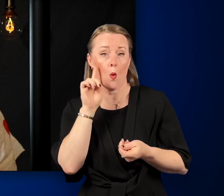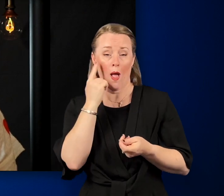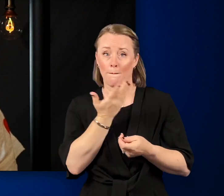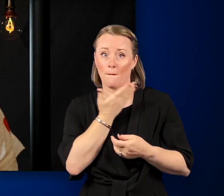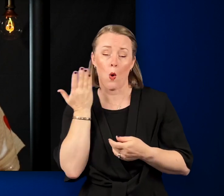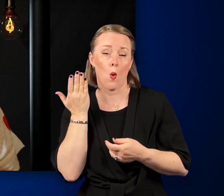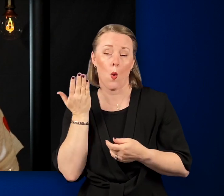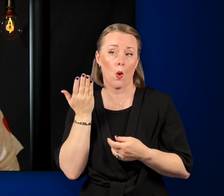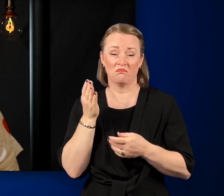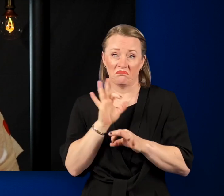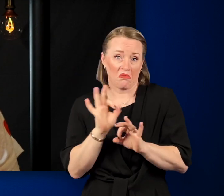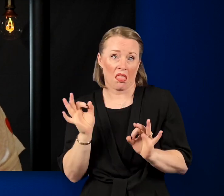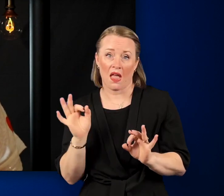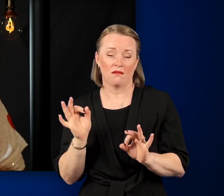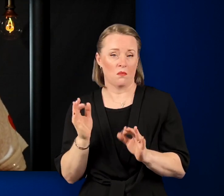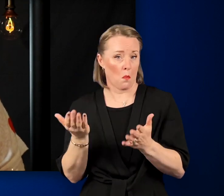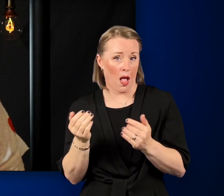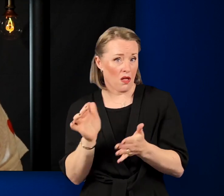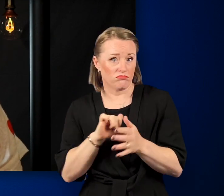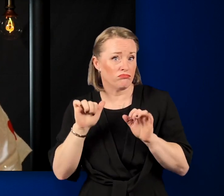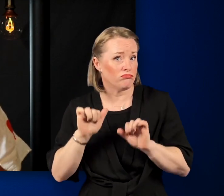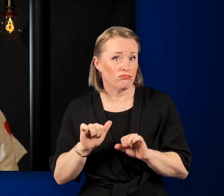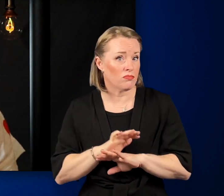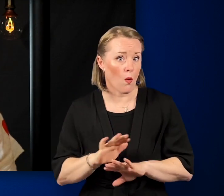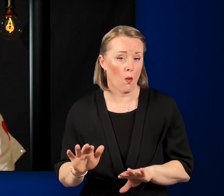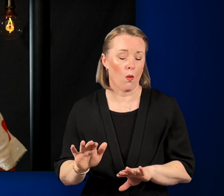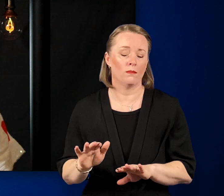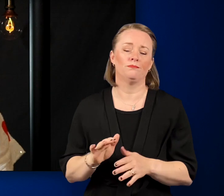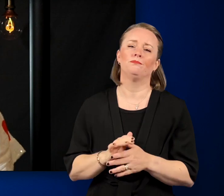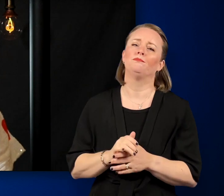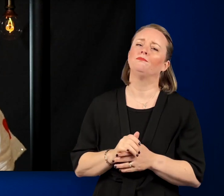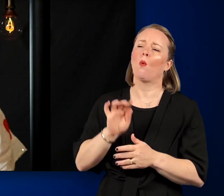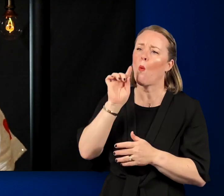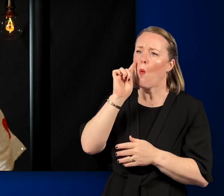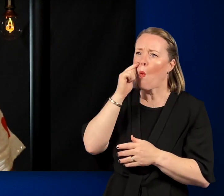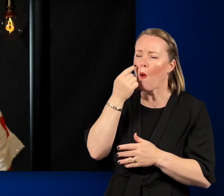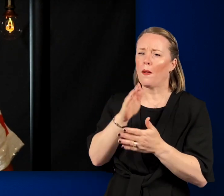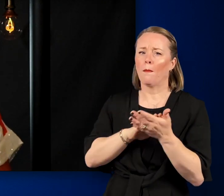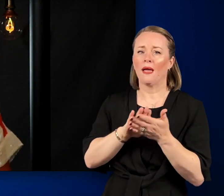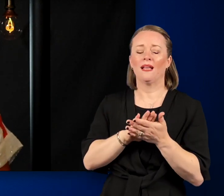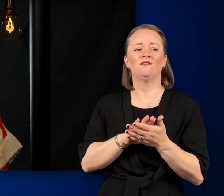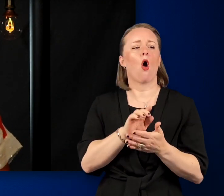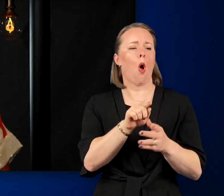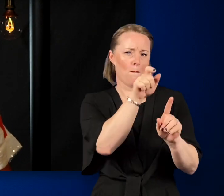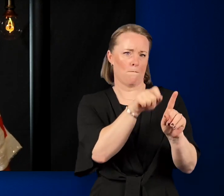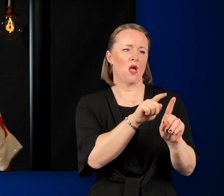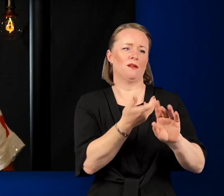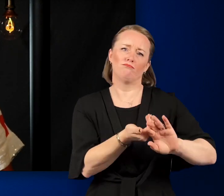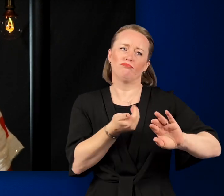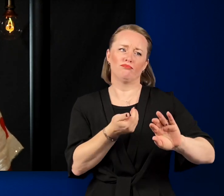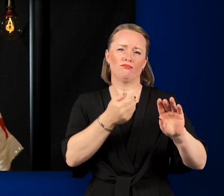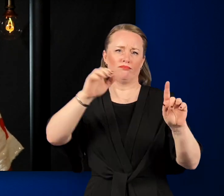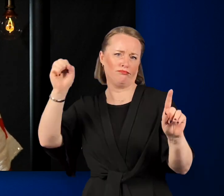oil. And here, oil is not a sign of being set apart or called upon by God to do a specific task, as it